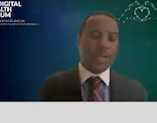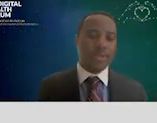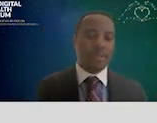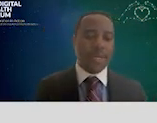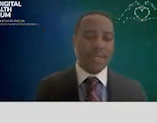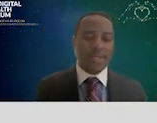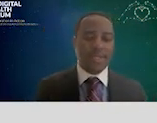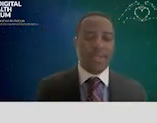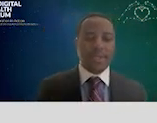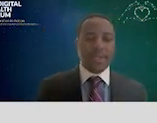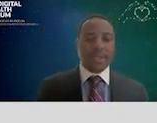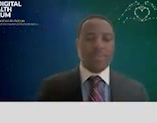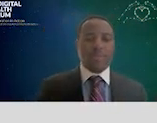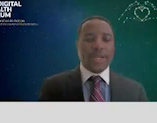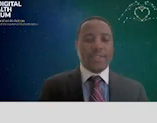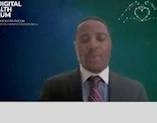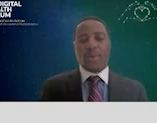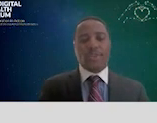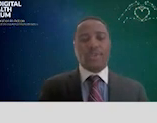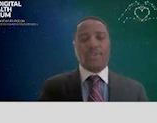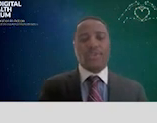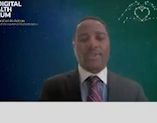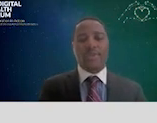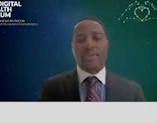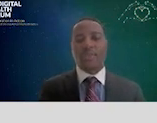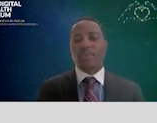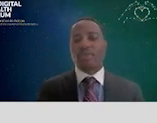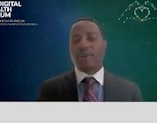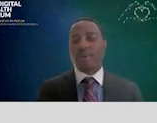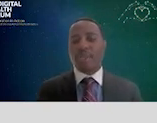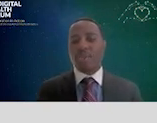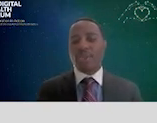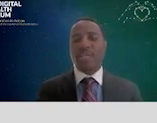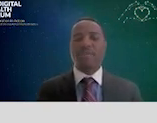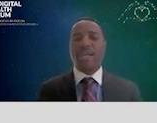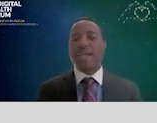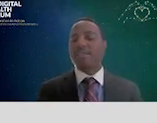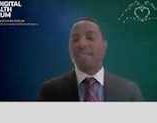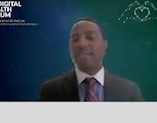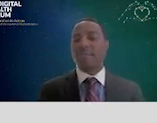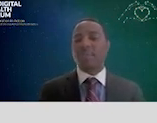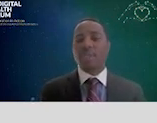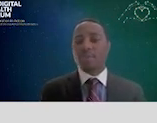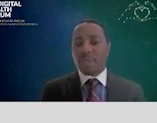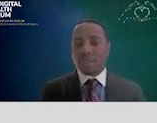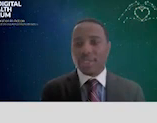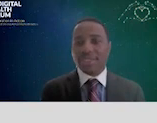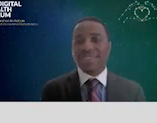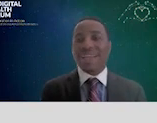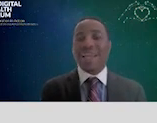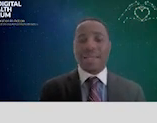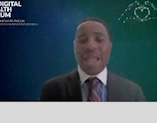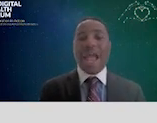multiple provider panel lists. The providers will also use the rostrum registry to inform the ministry if they are actively accepting new